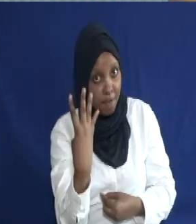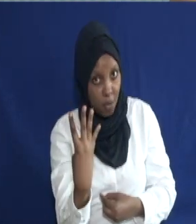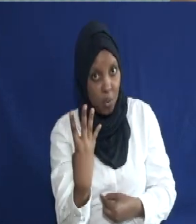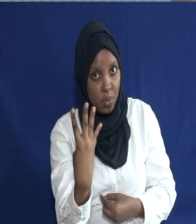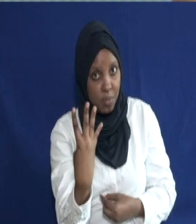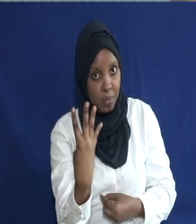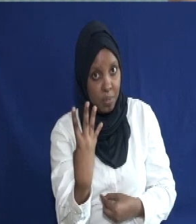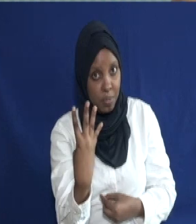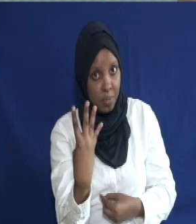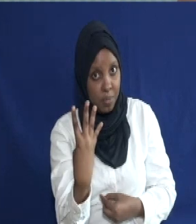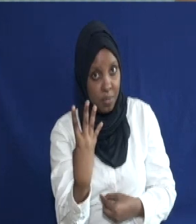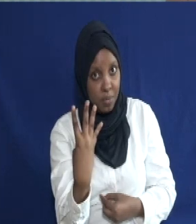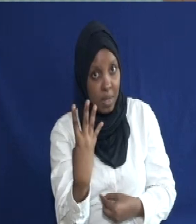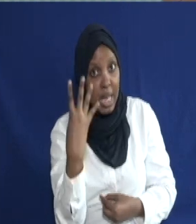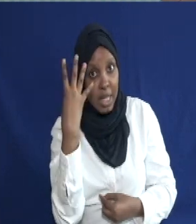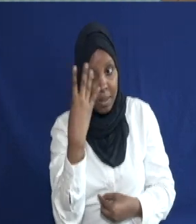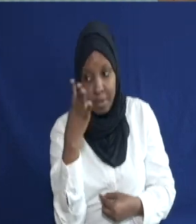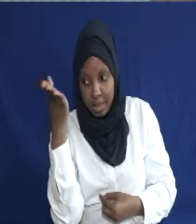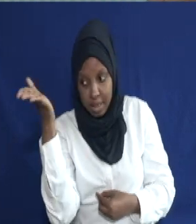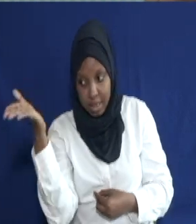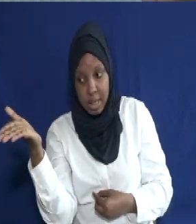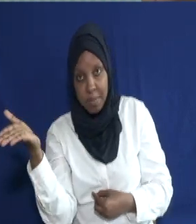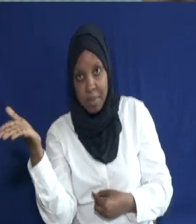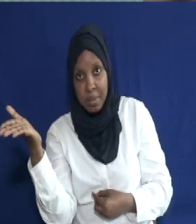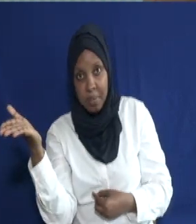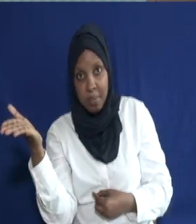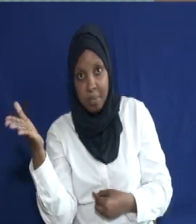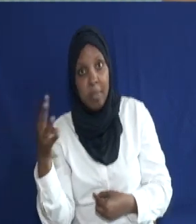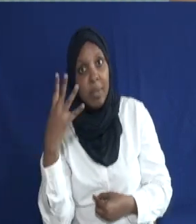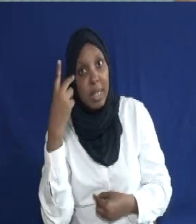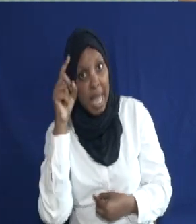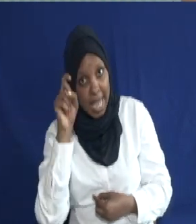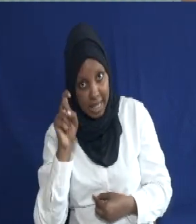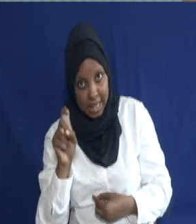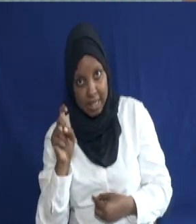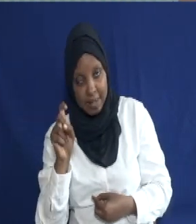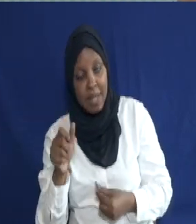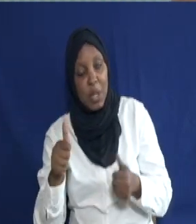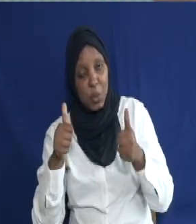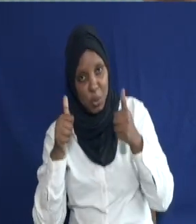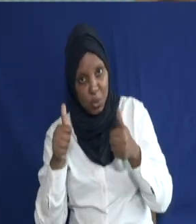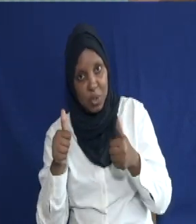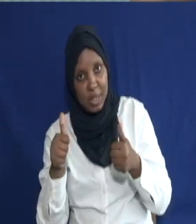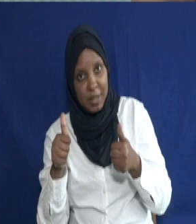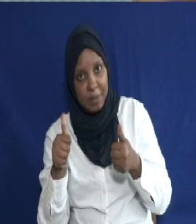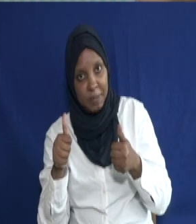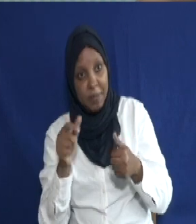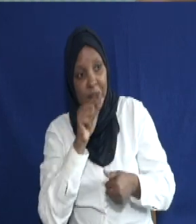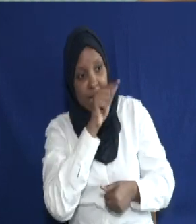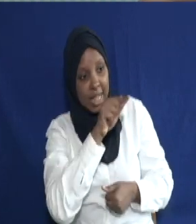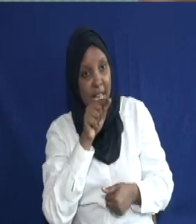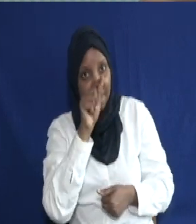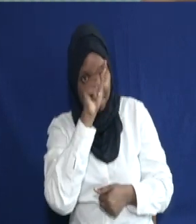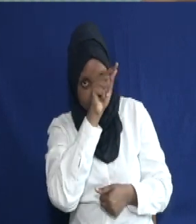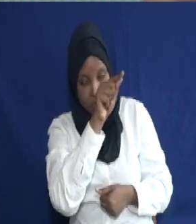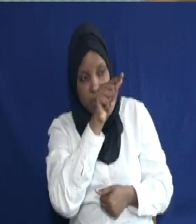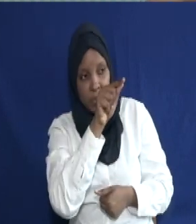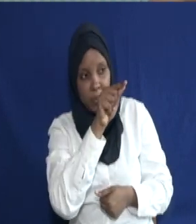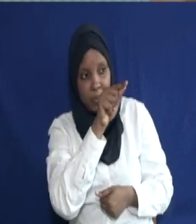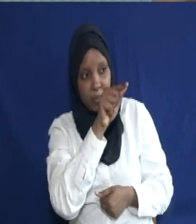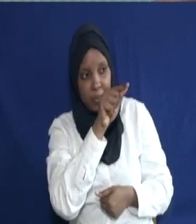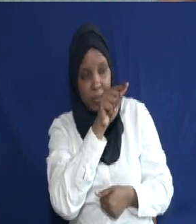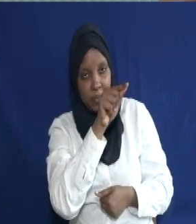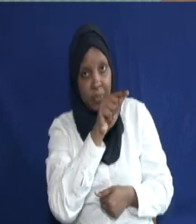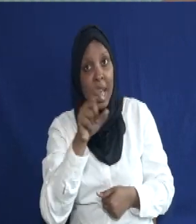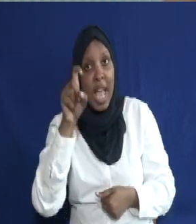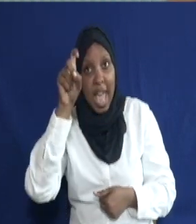there, what is the base on the other side? The base is good, is x. Therefore, we can see that x